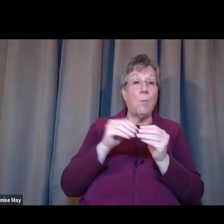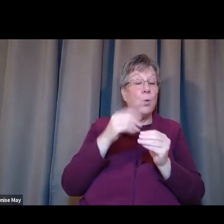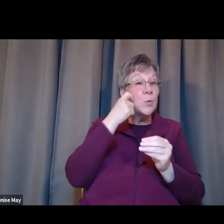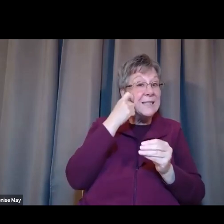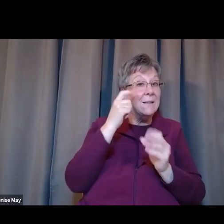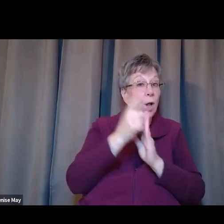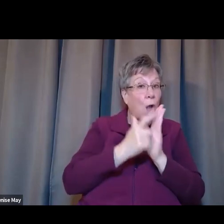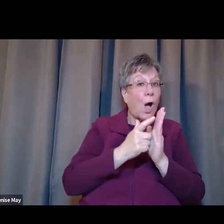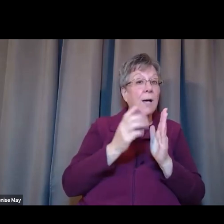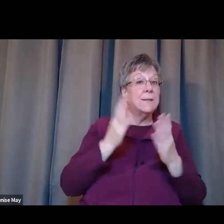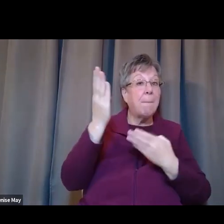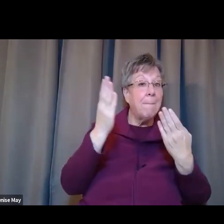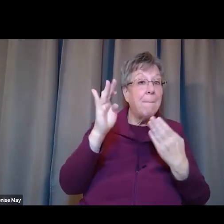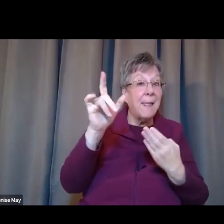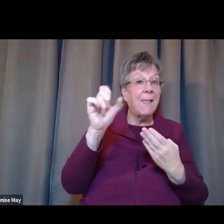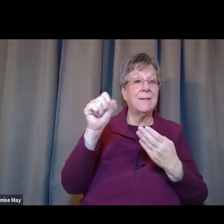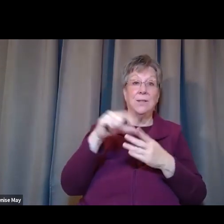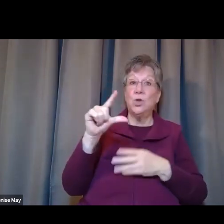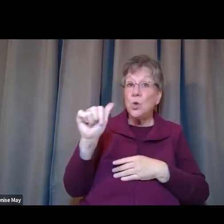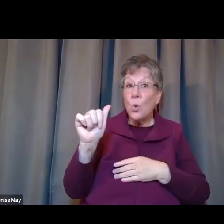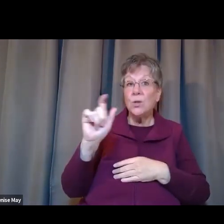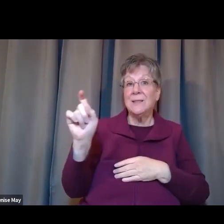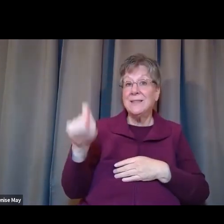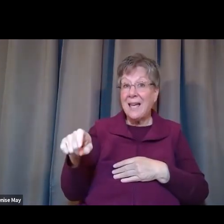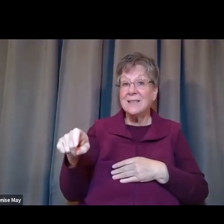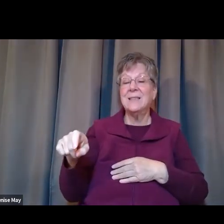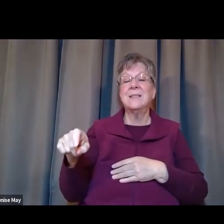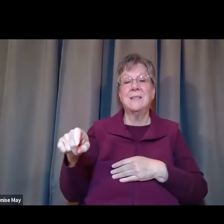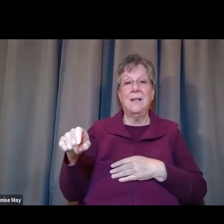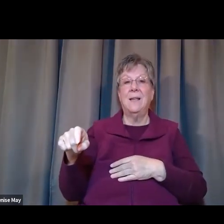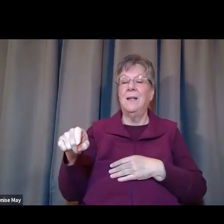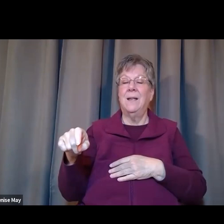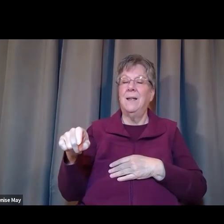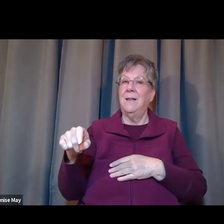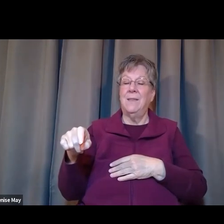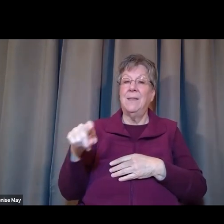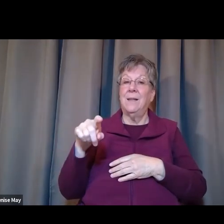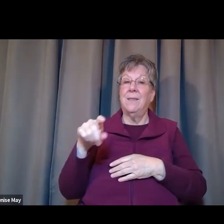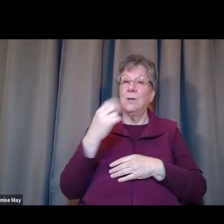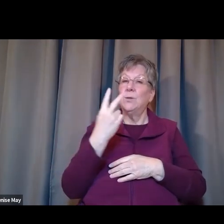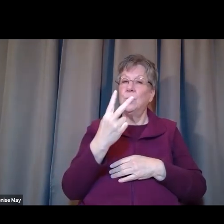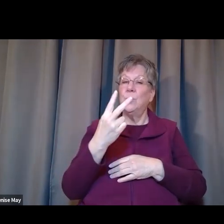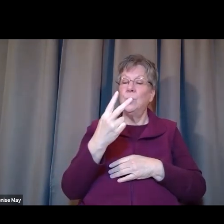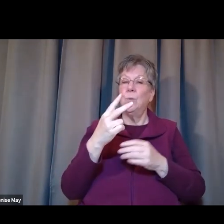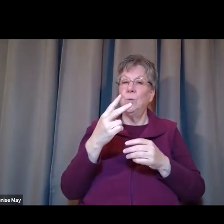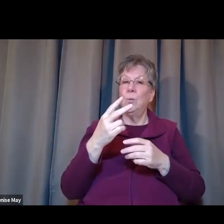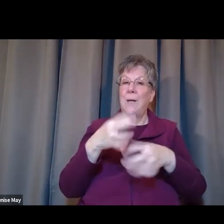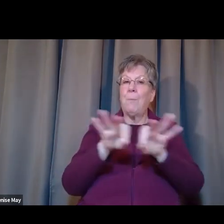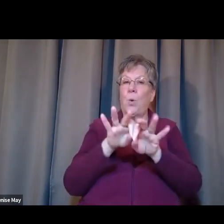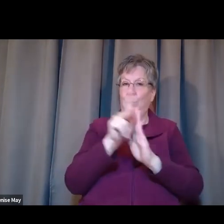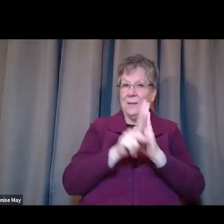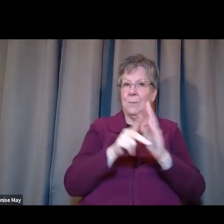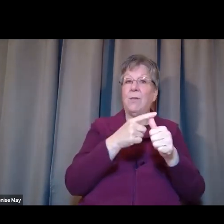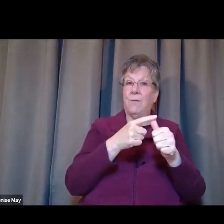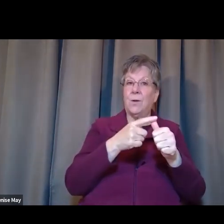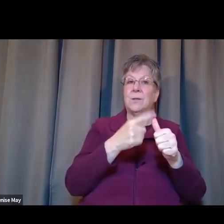and bills that have come up in places like Georgia and Texas, the main questions involve two key principles. The first is the principle